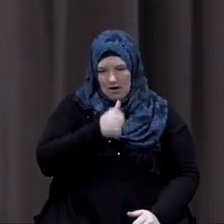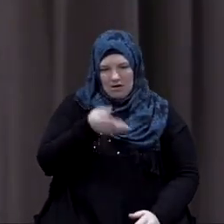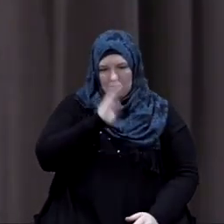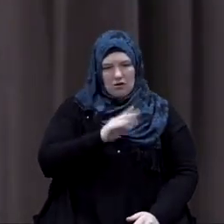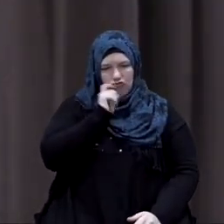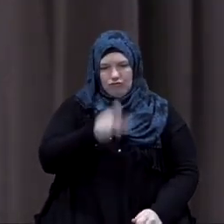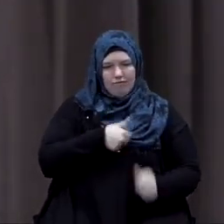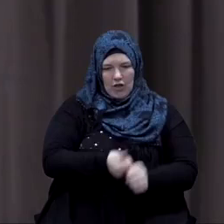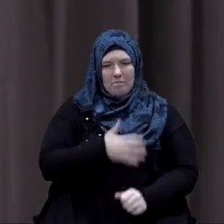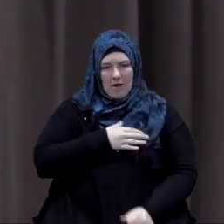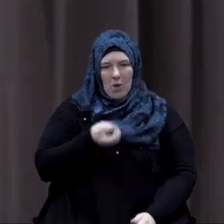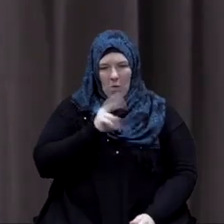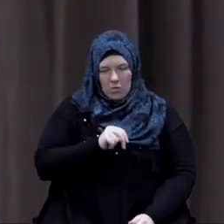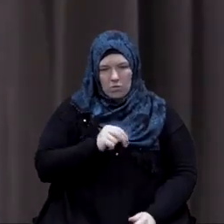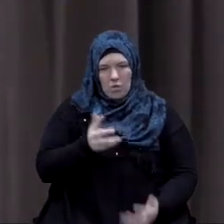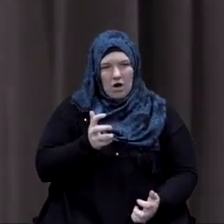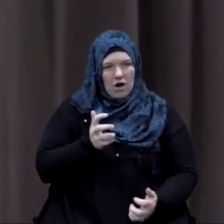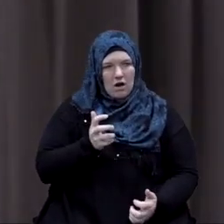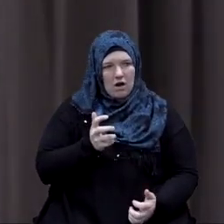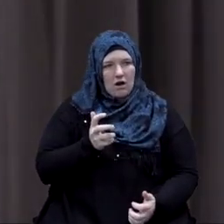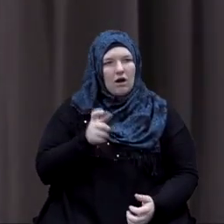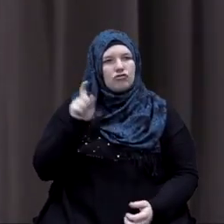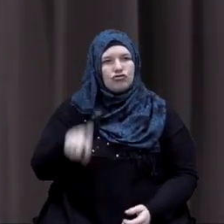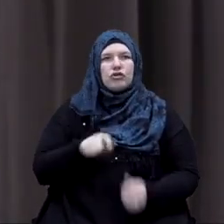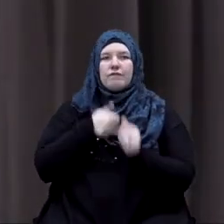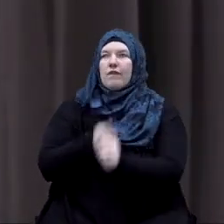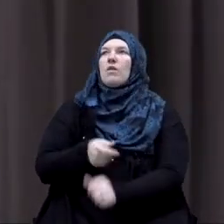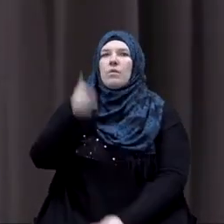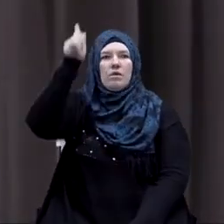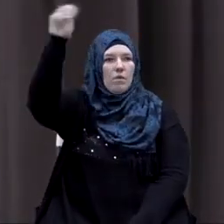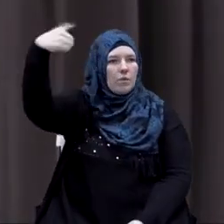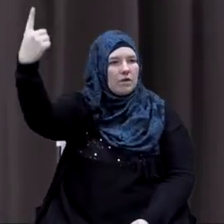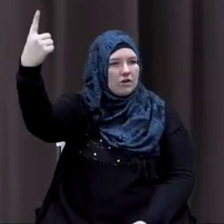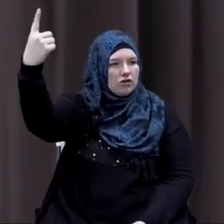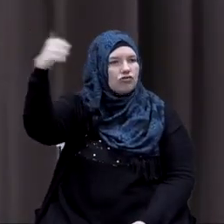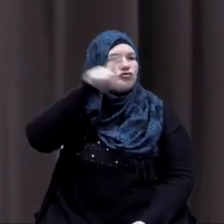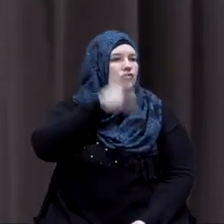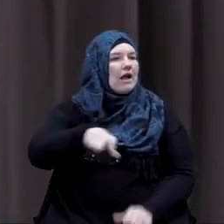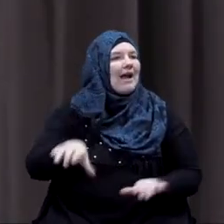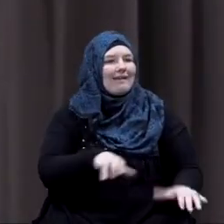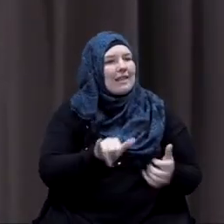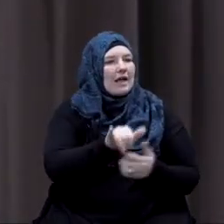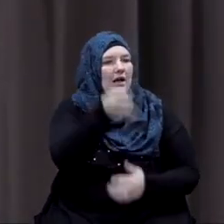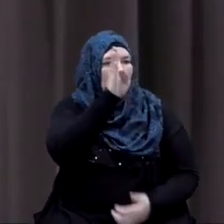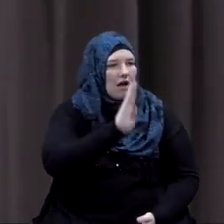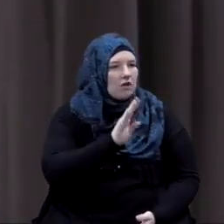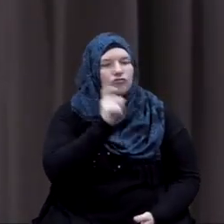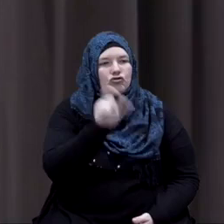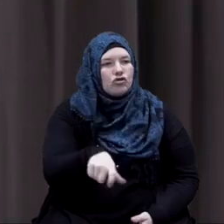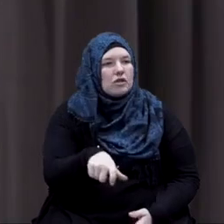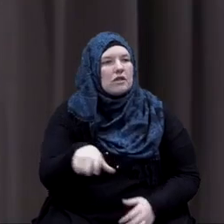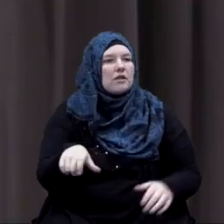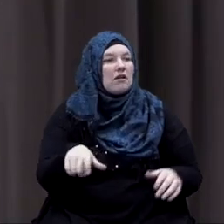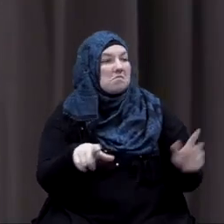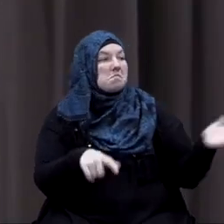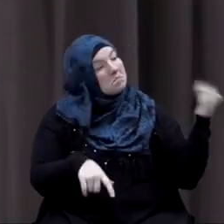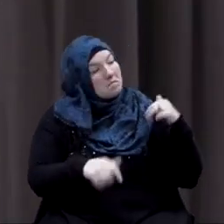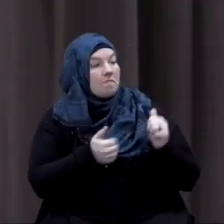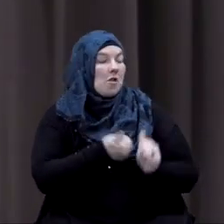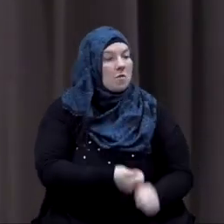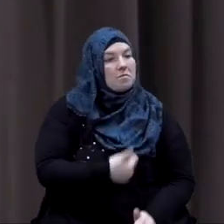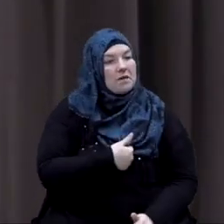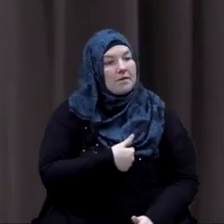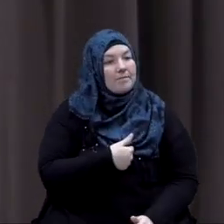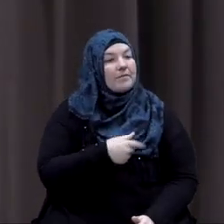God. You are not God. And you should never act like one. Not for yourself, not for others. The